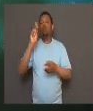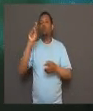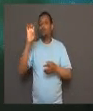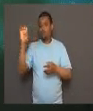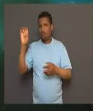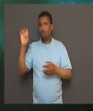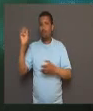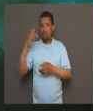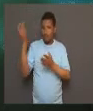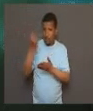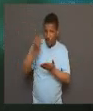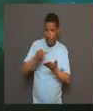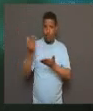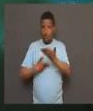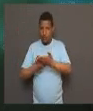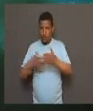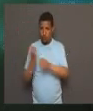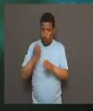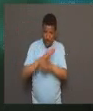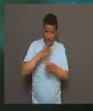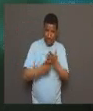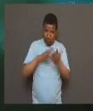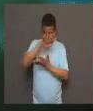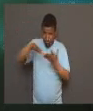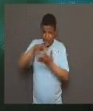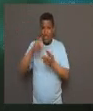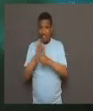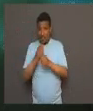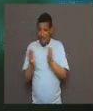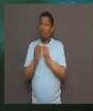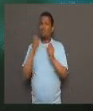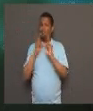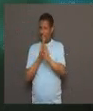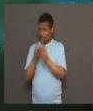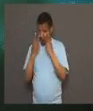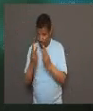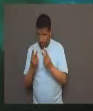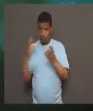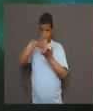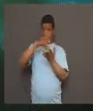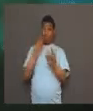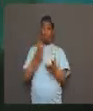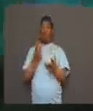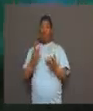to complete these traveling tasks. Let us review the answers together.